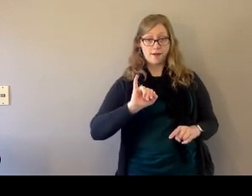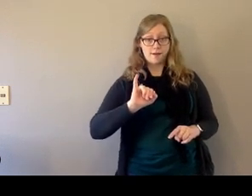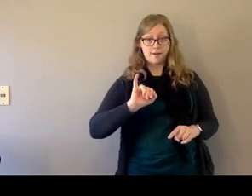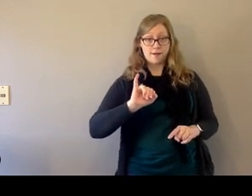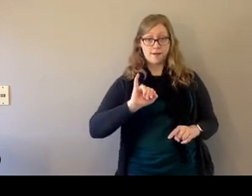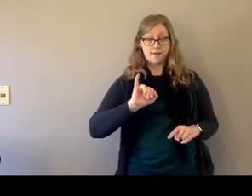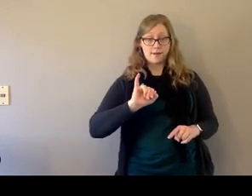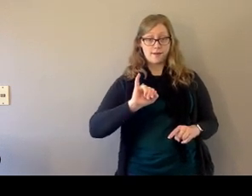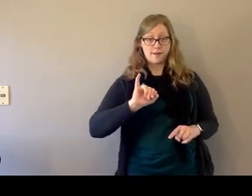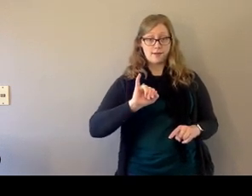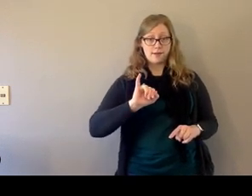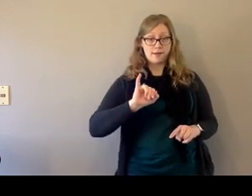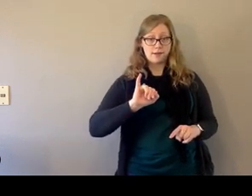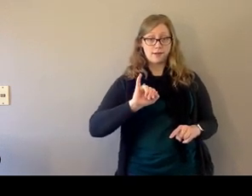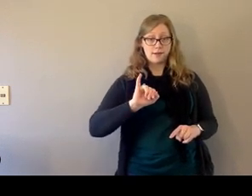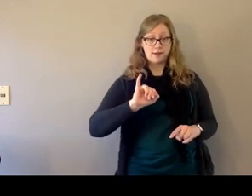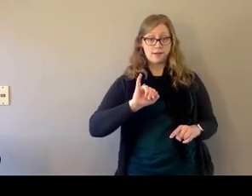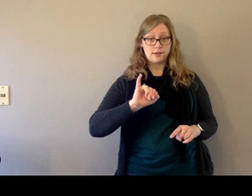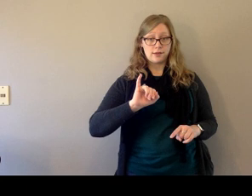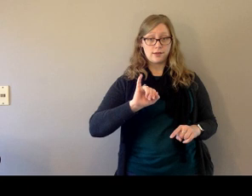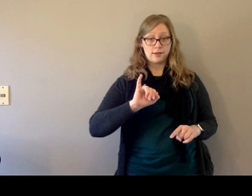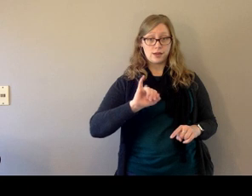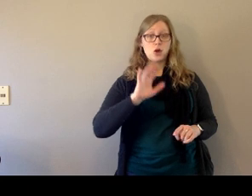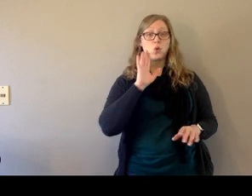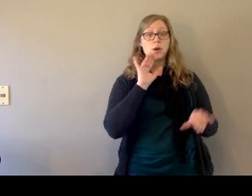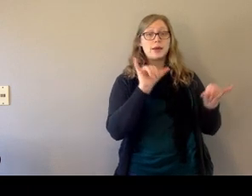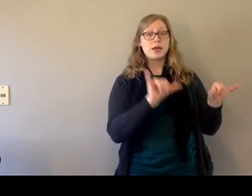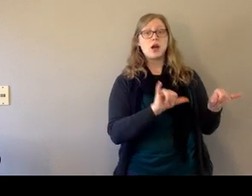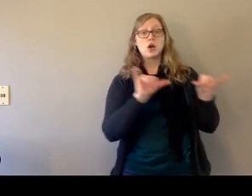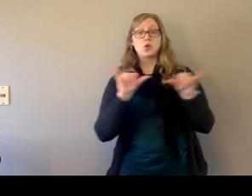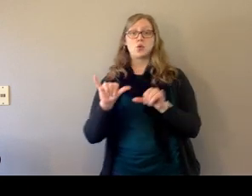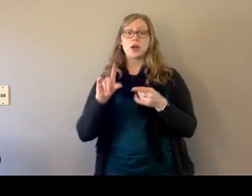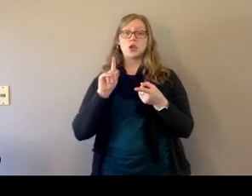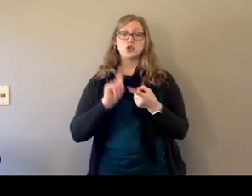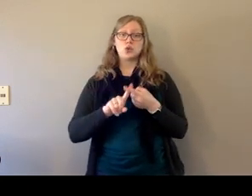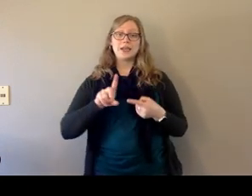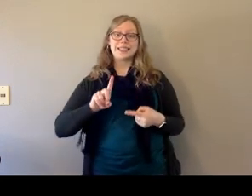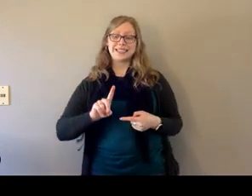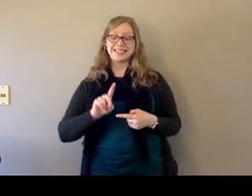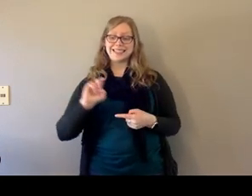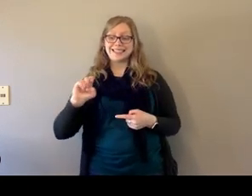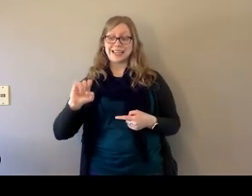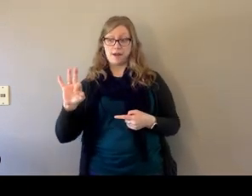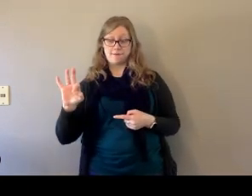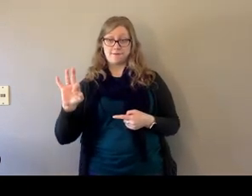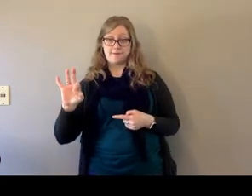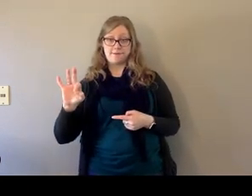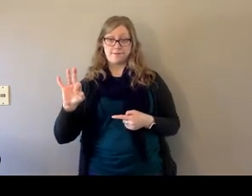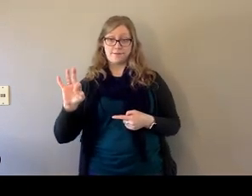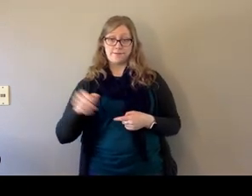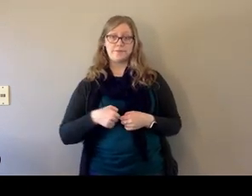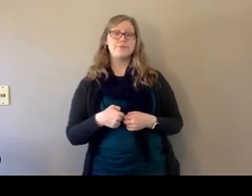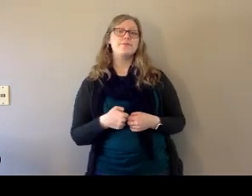so we said GHI is going to be congruent to DEF.